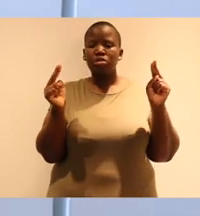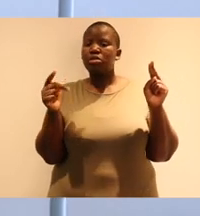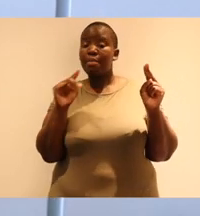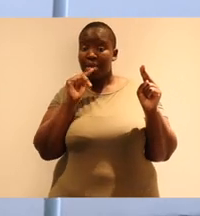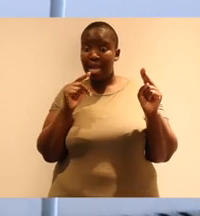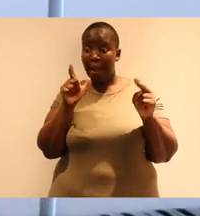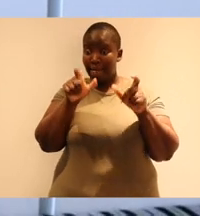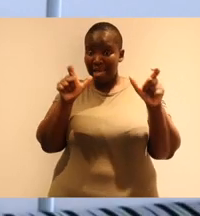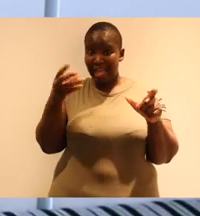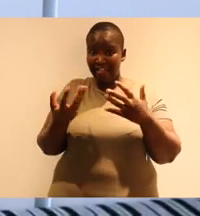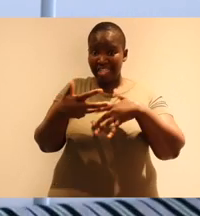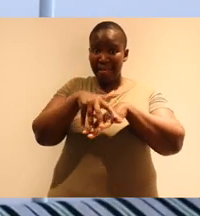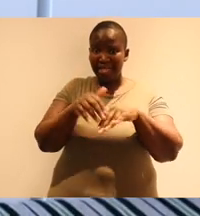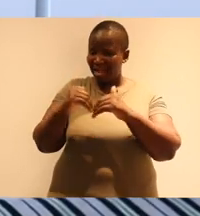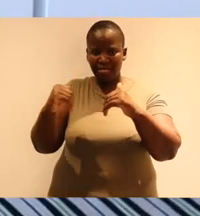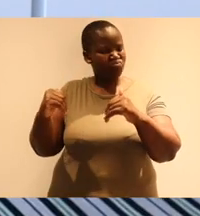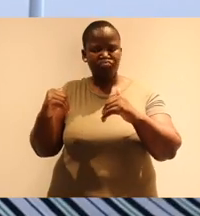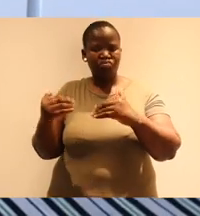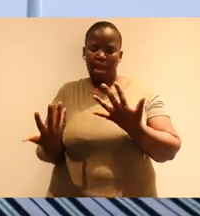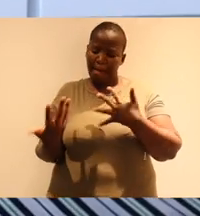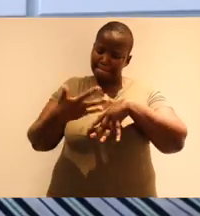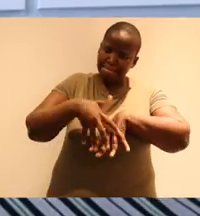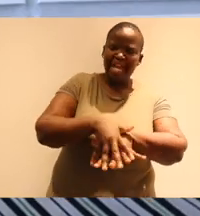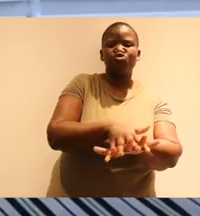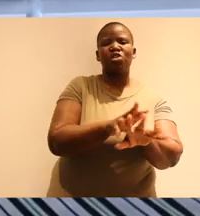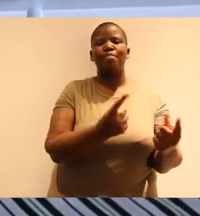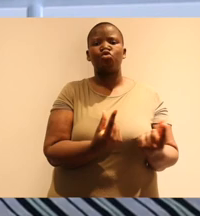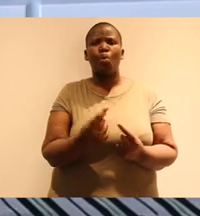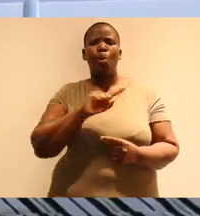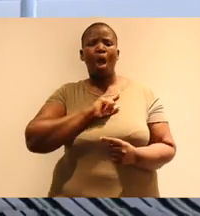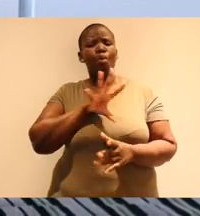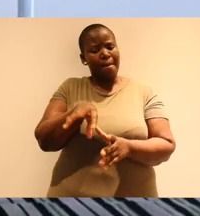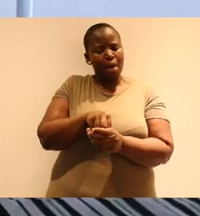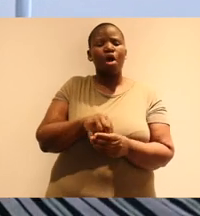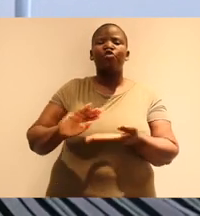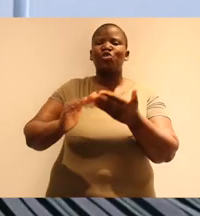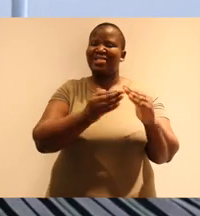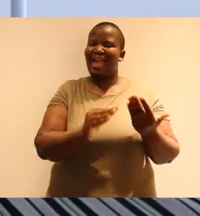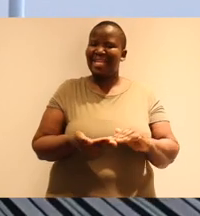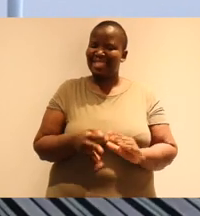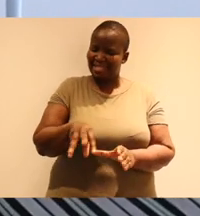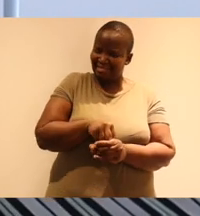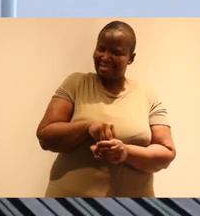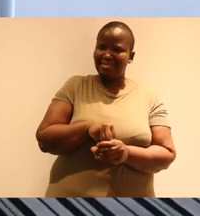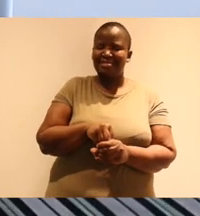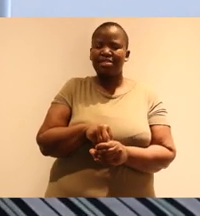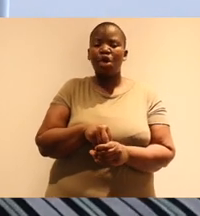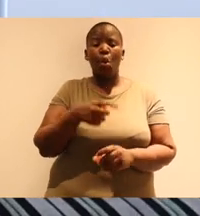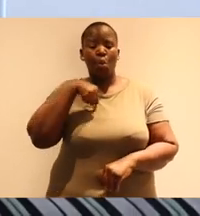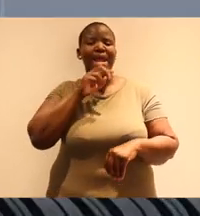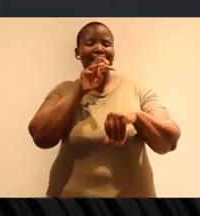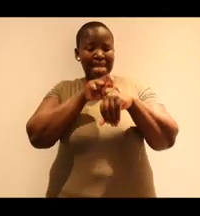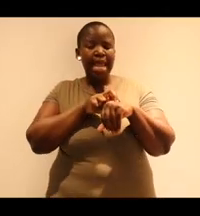disabilities because we are part of society and we need to be